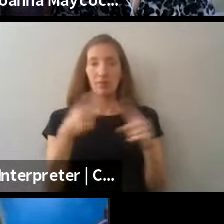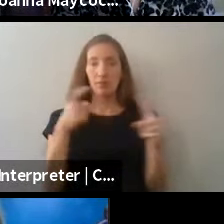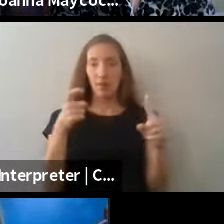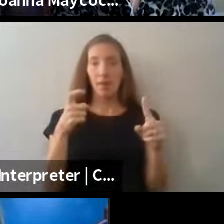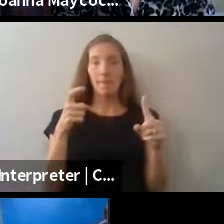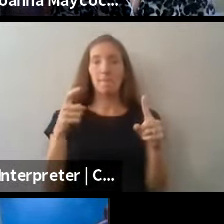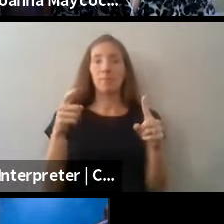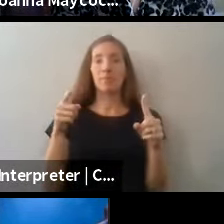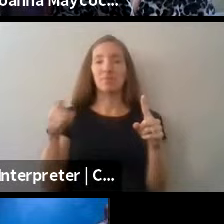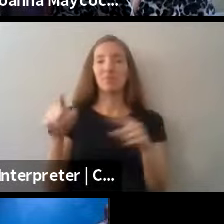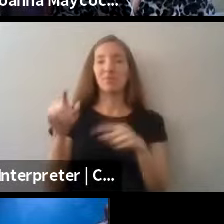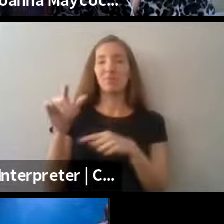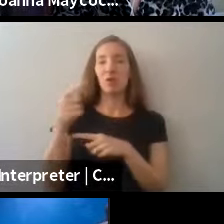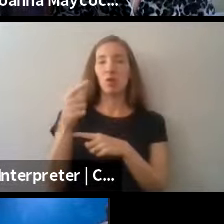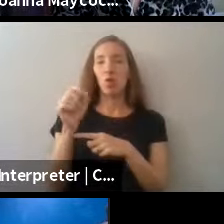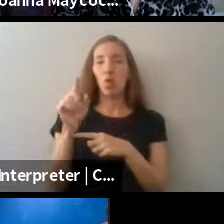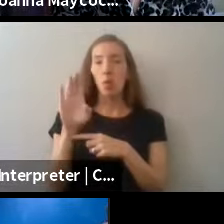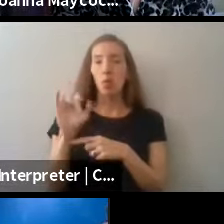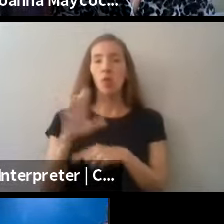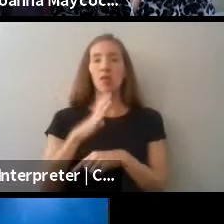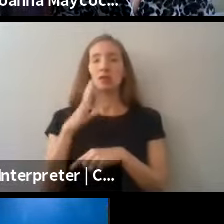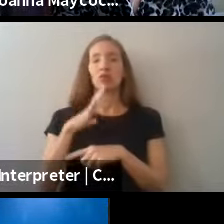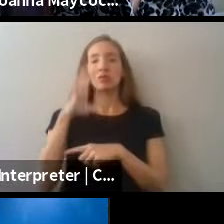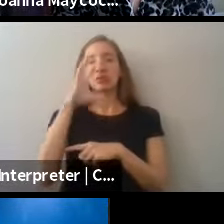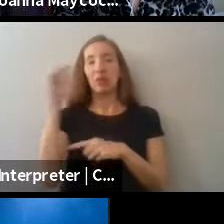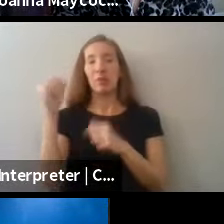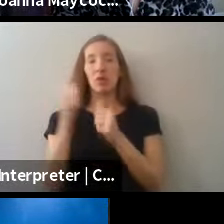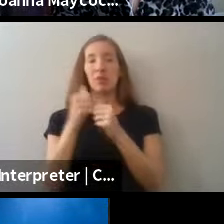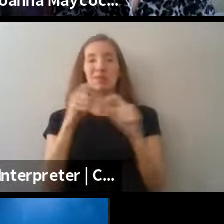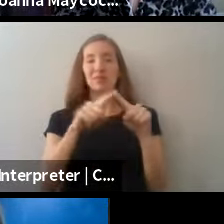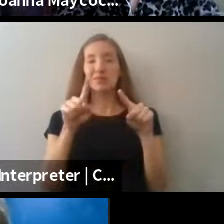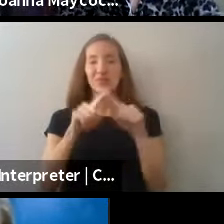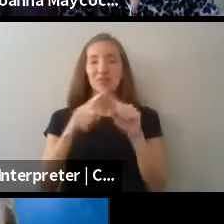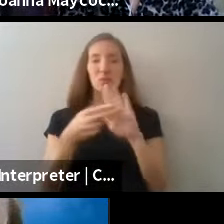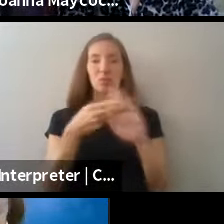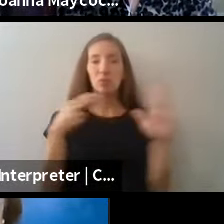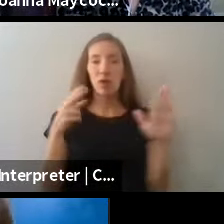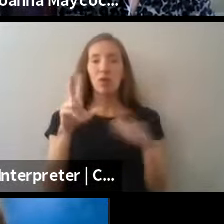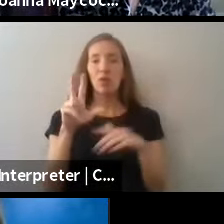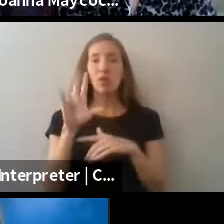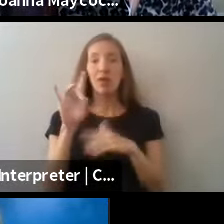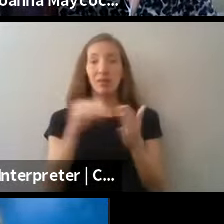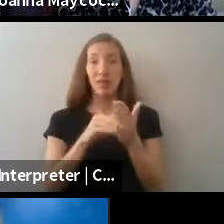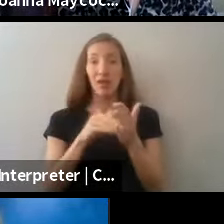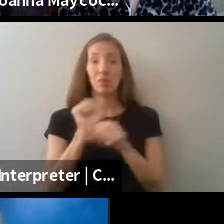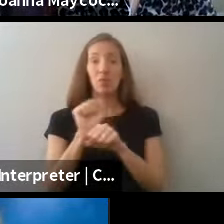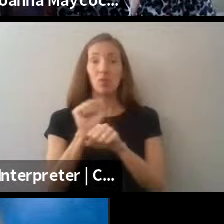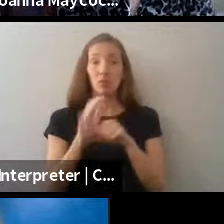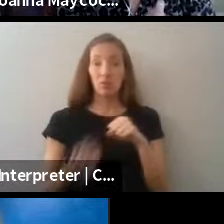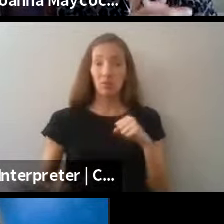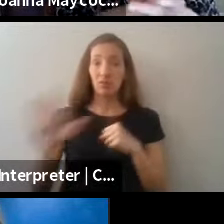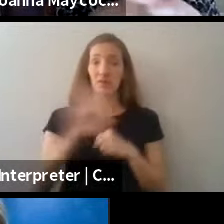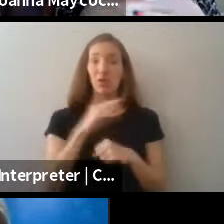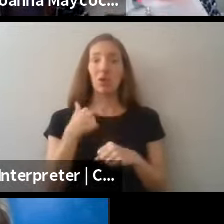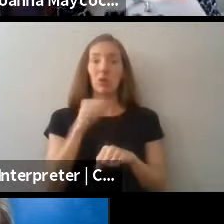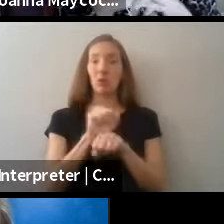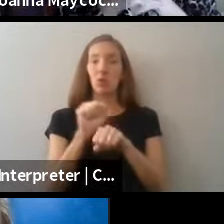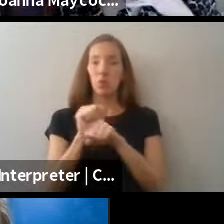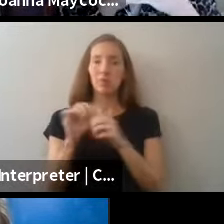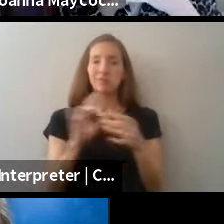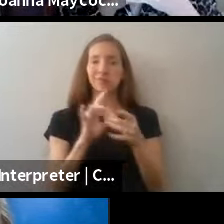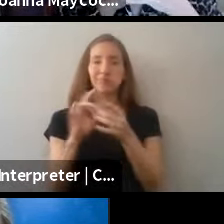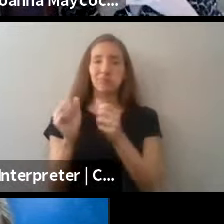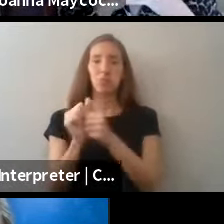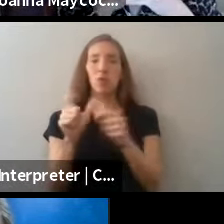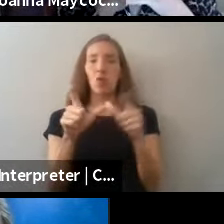and 38,000 employees worldwide. And as you said, we work hand in hand with local partner NGOs. So we